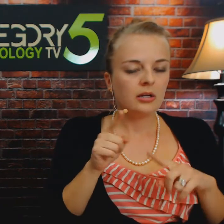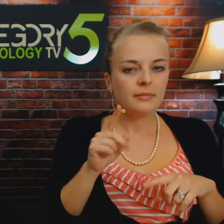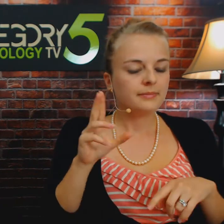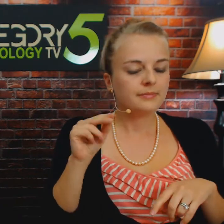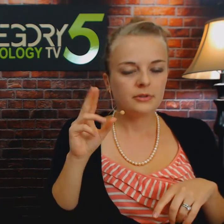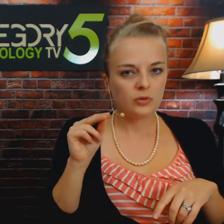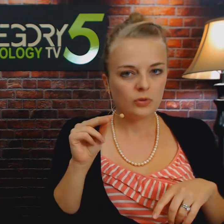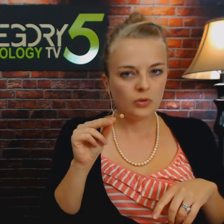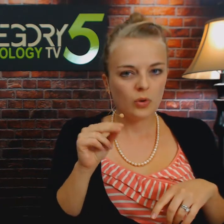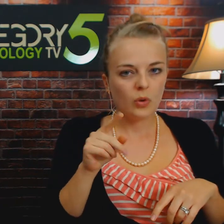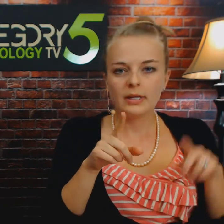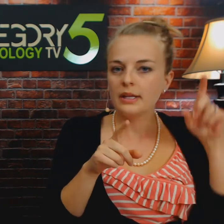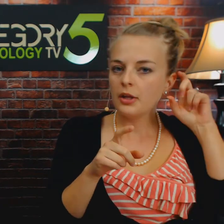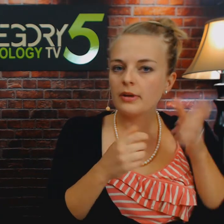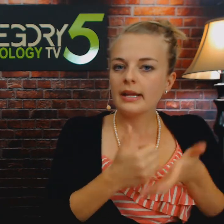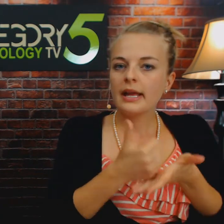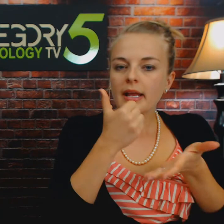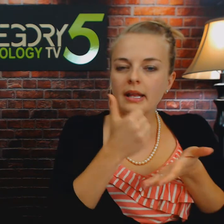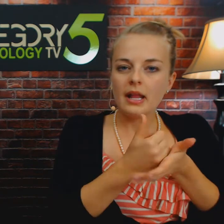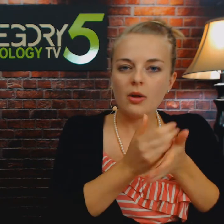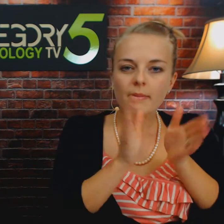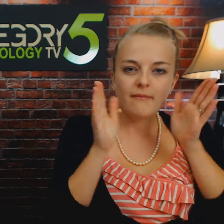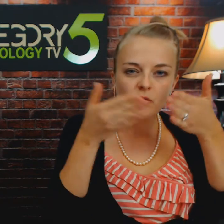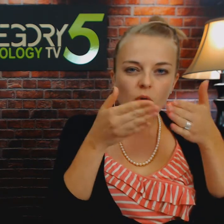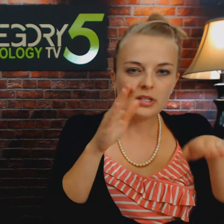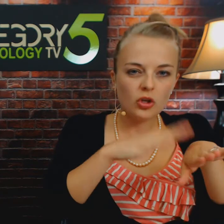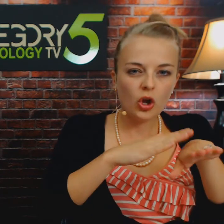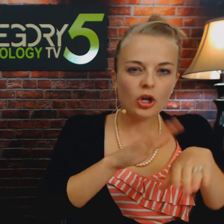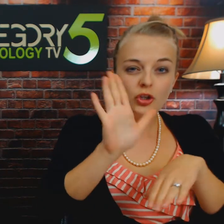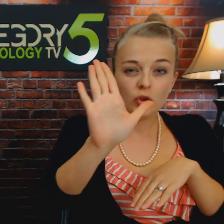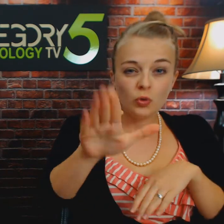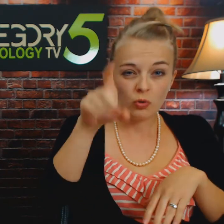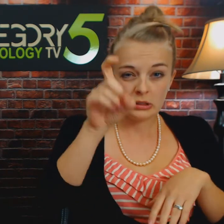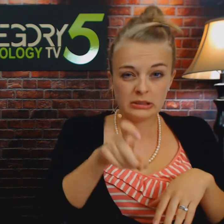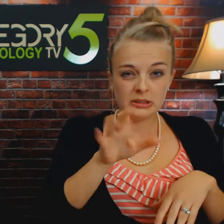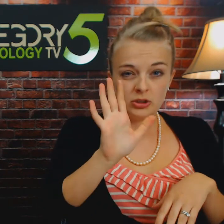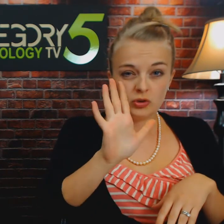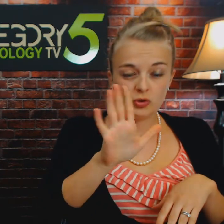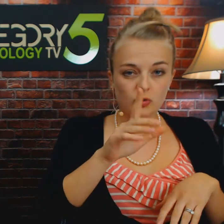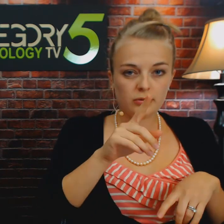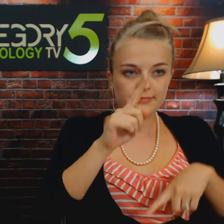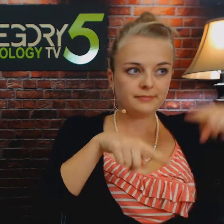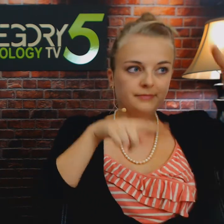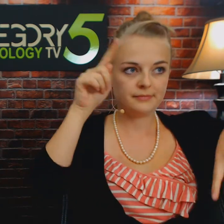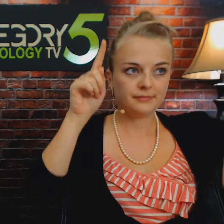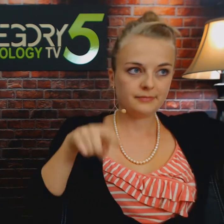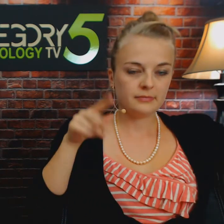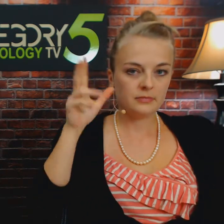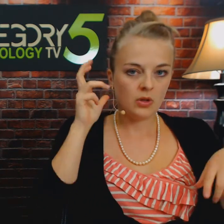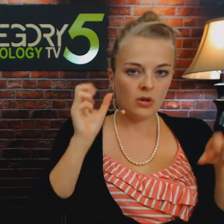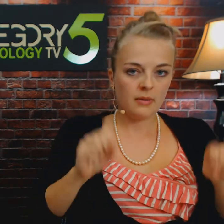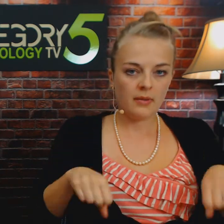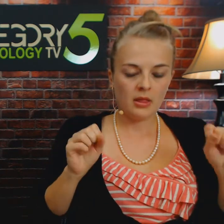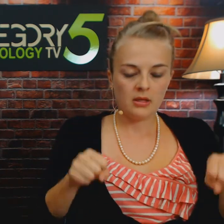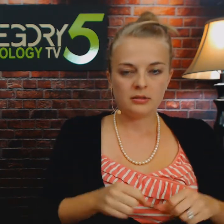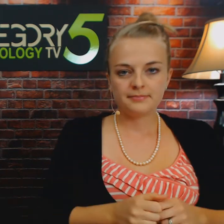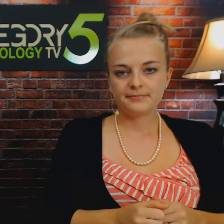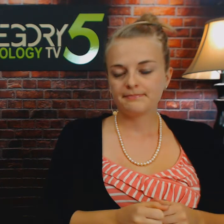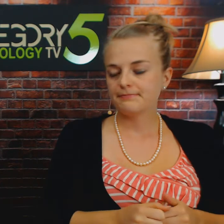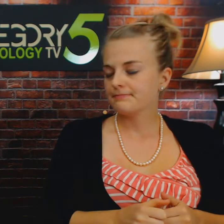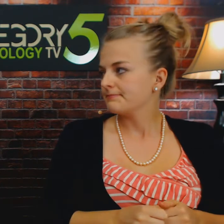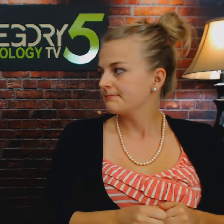improve the audibility of specific frequencies that have to do with speech and other things that